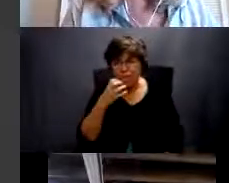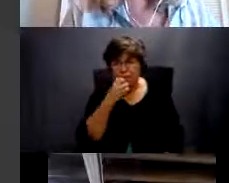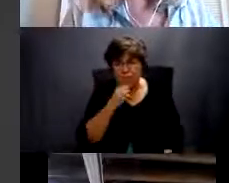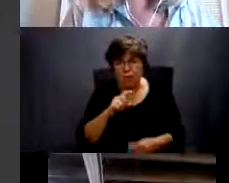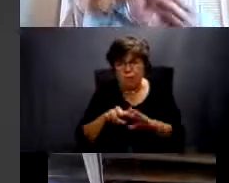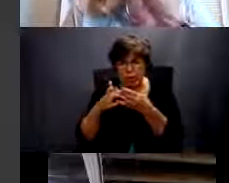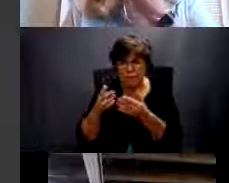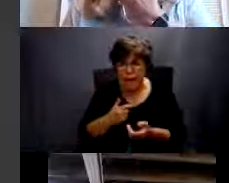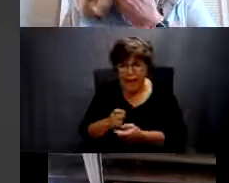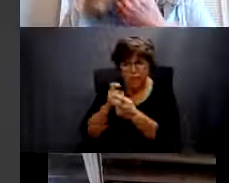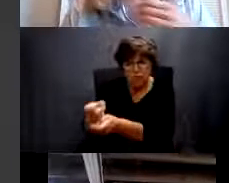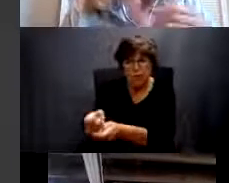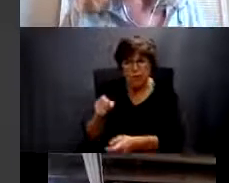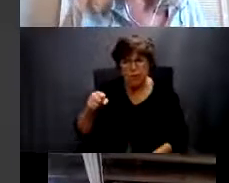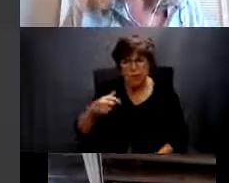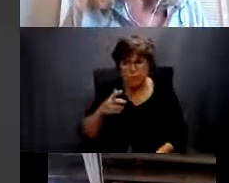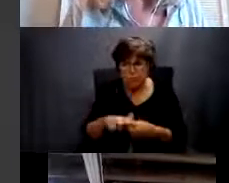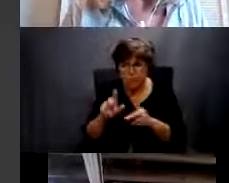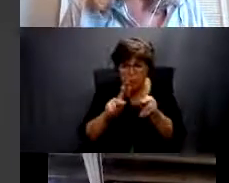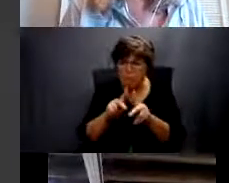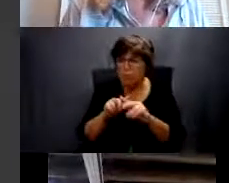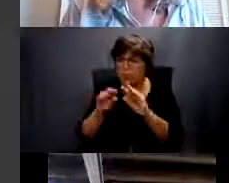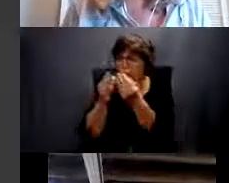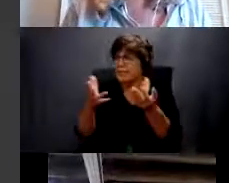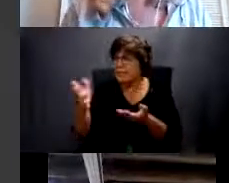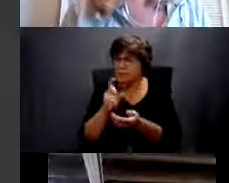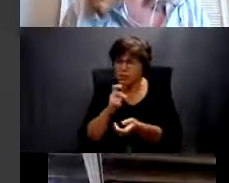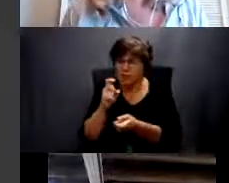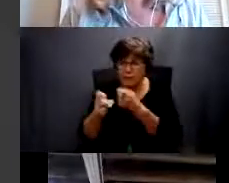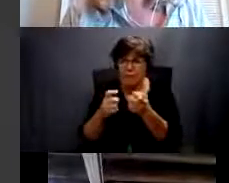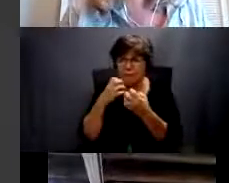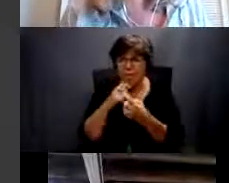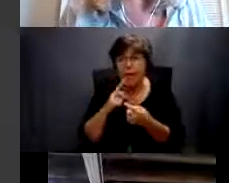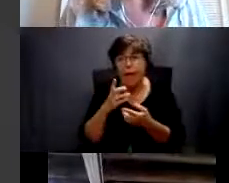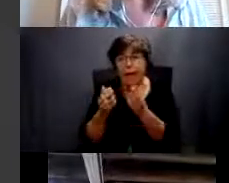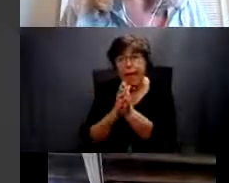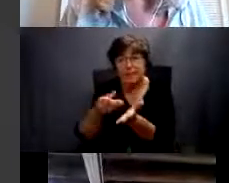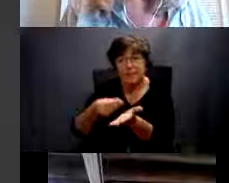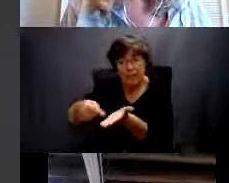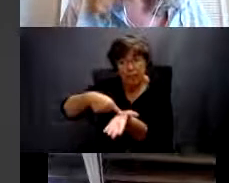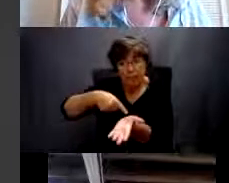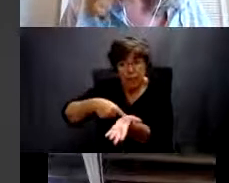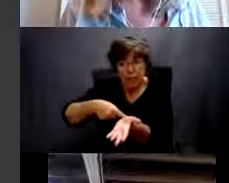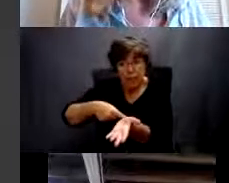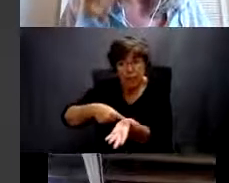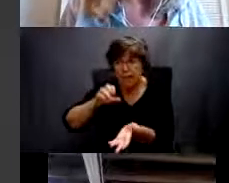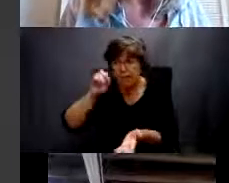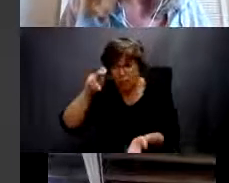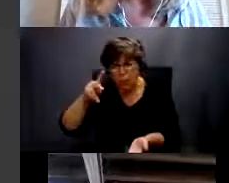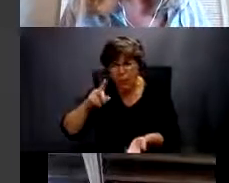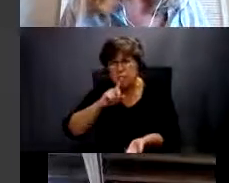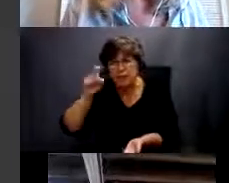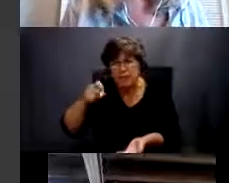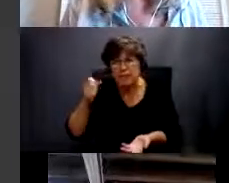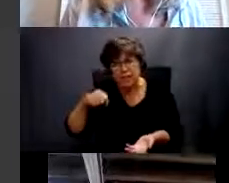to individuals, and knowing that asking for compensation is not only okay, it's